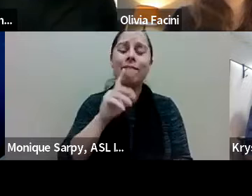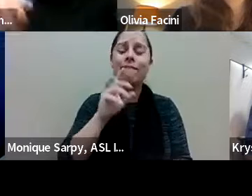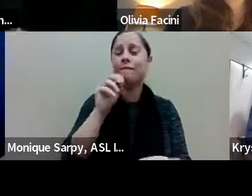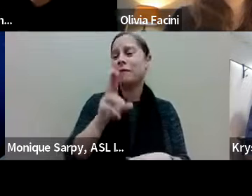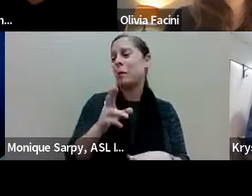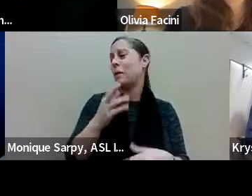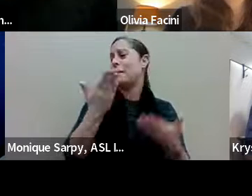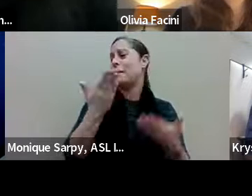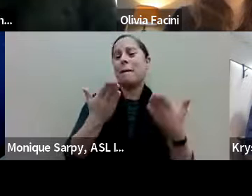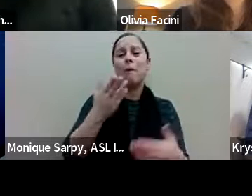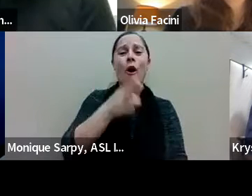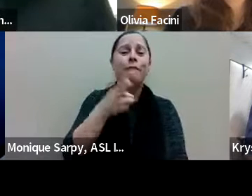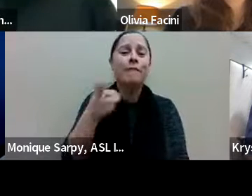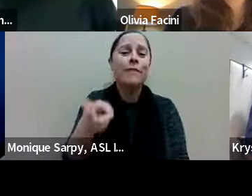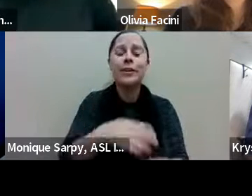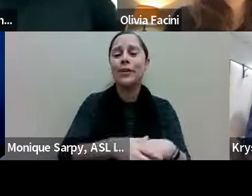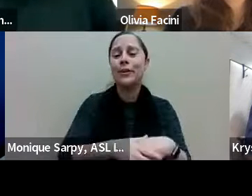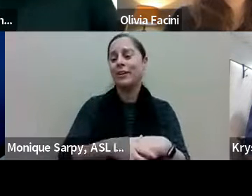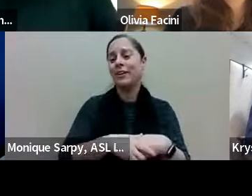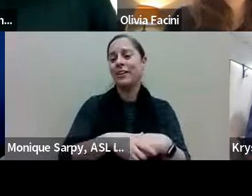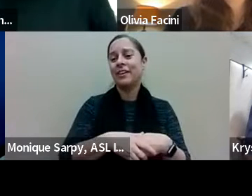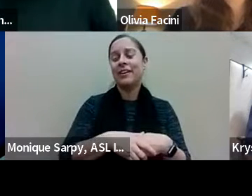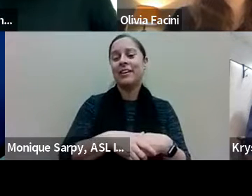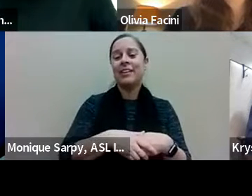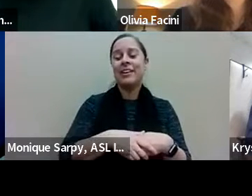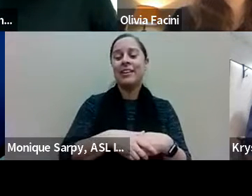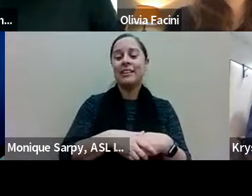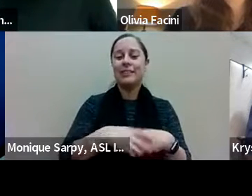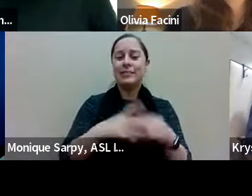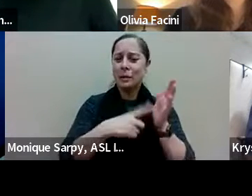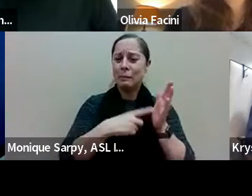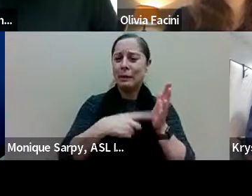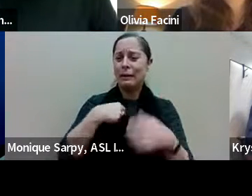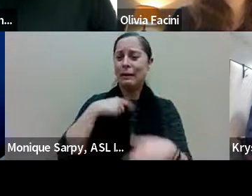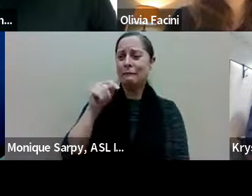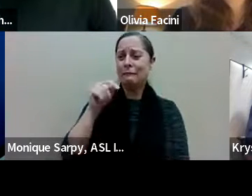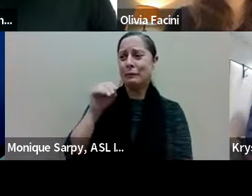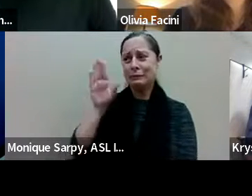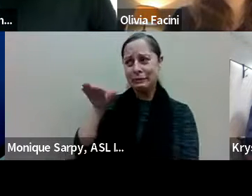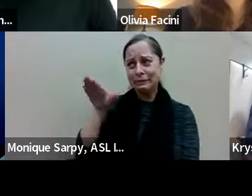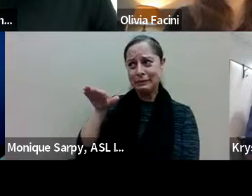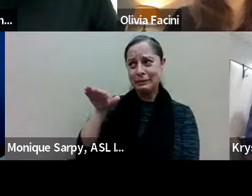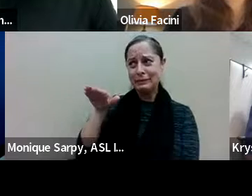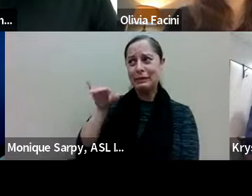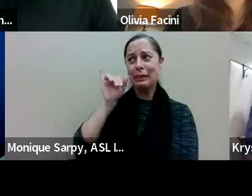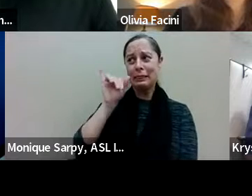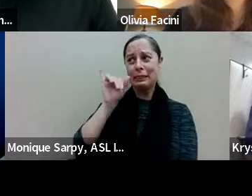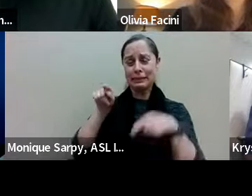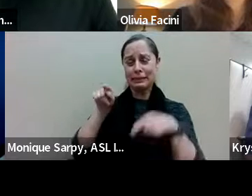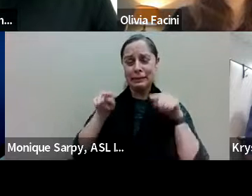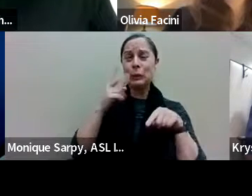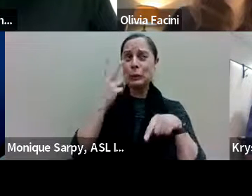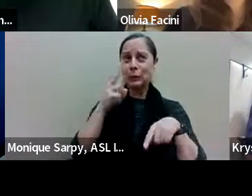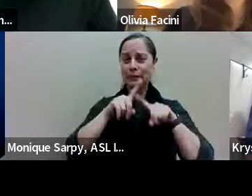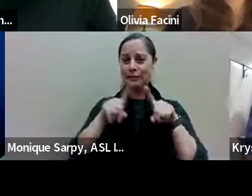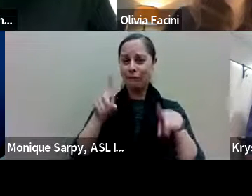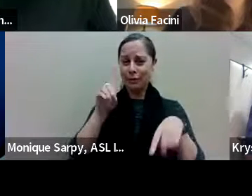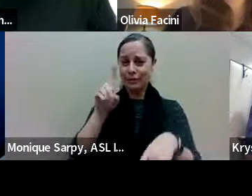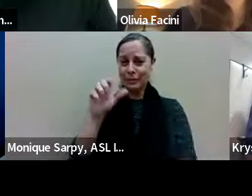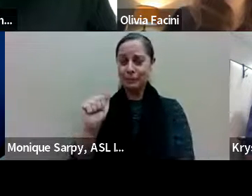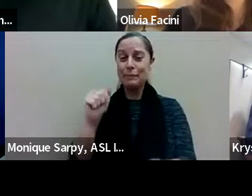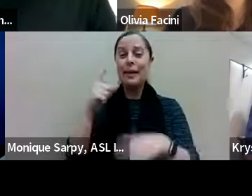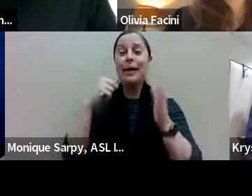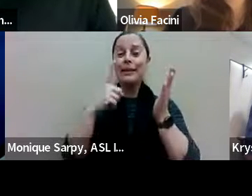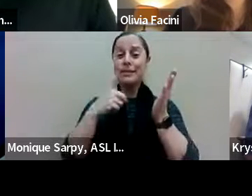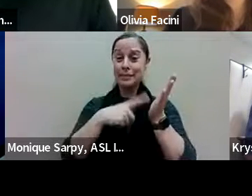hearing. And sometimes I will have to say, well, these are two different disabilities. Sometimes they can meet